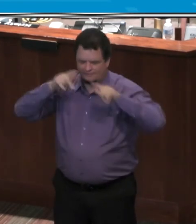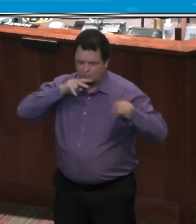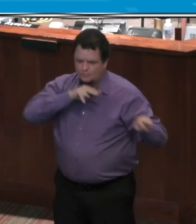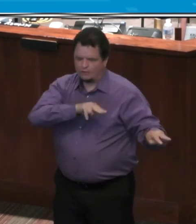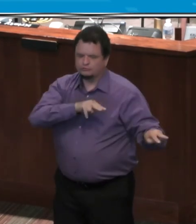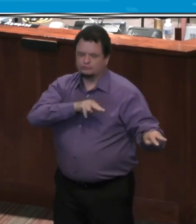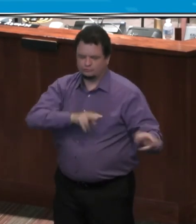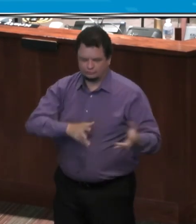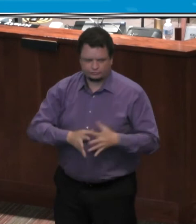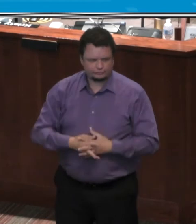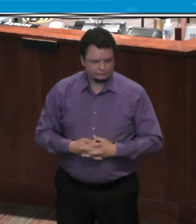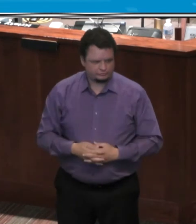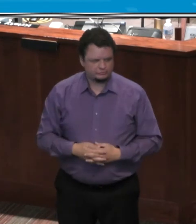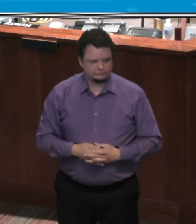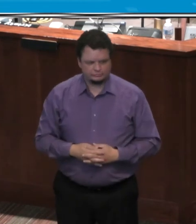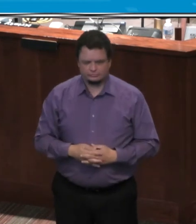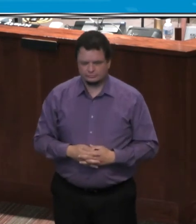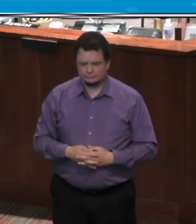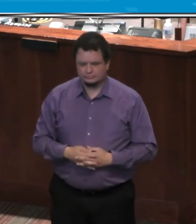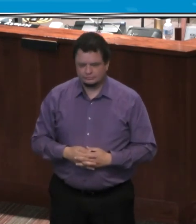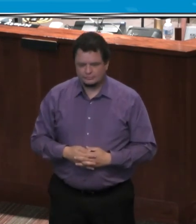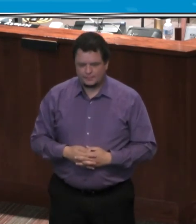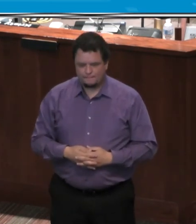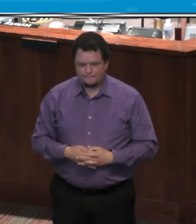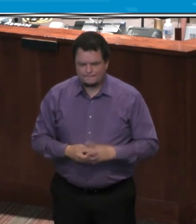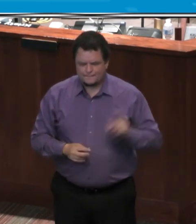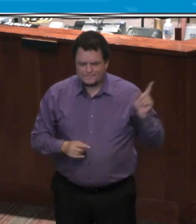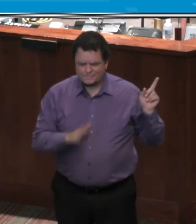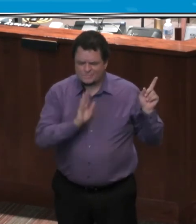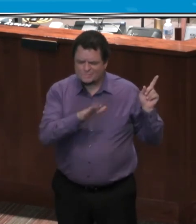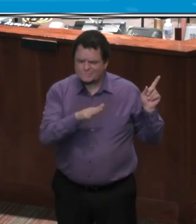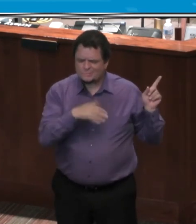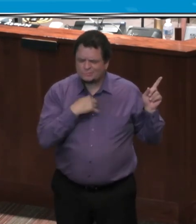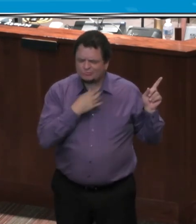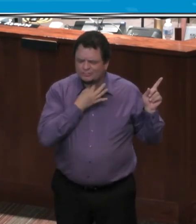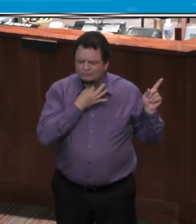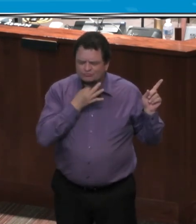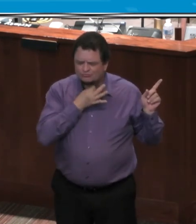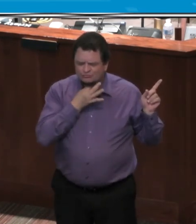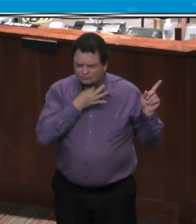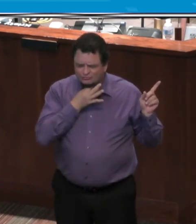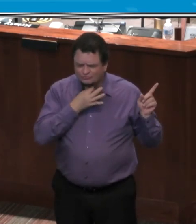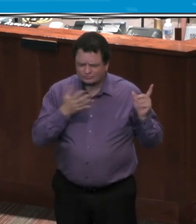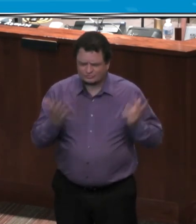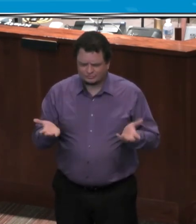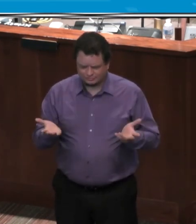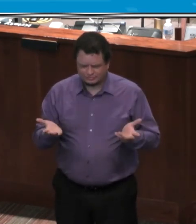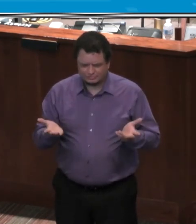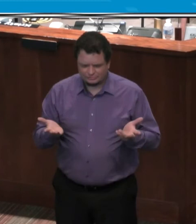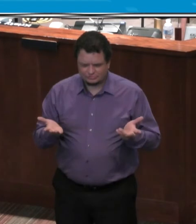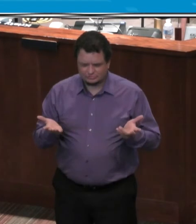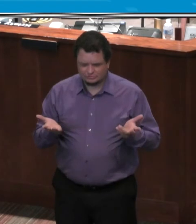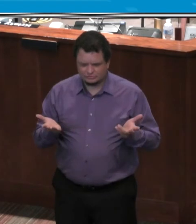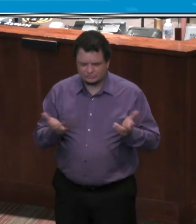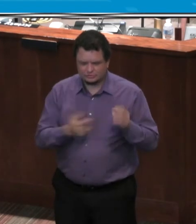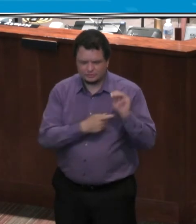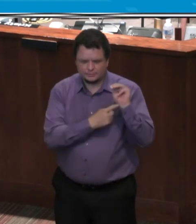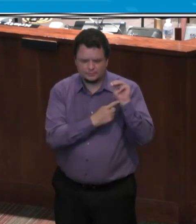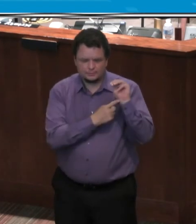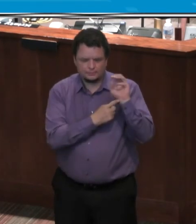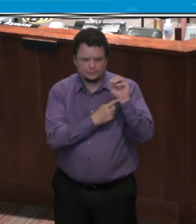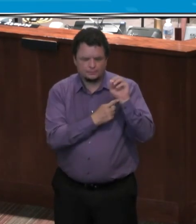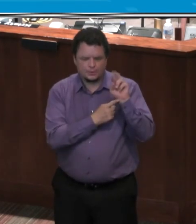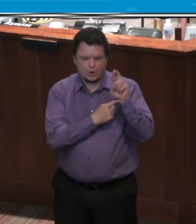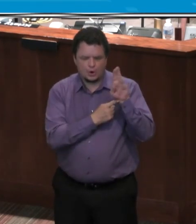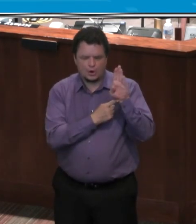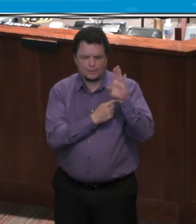actually have a question about morbidity, and because I'm starting to, if you look at the data, which is wonderful and amazing, and I really